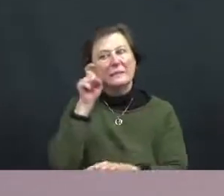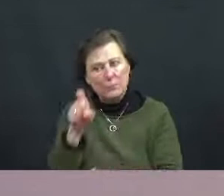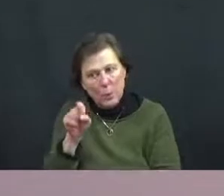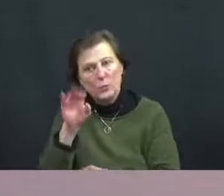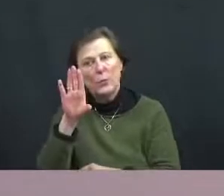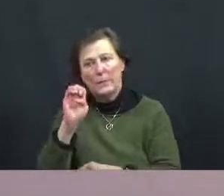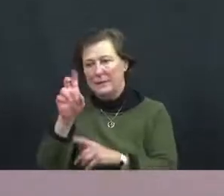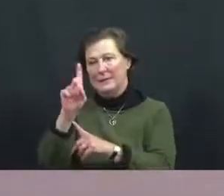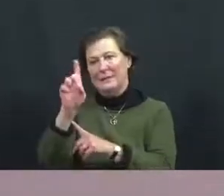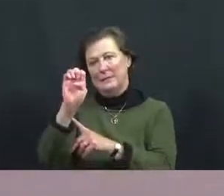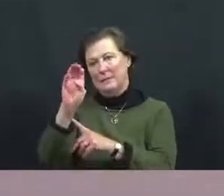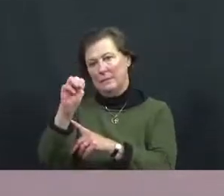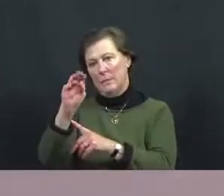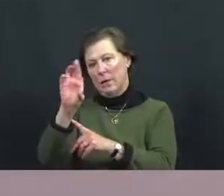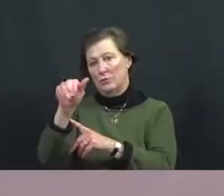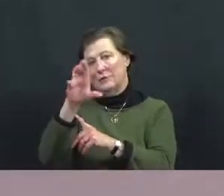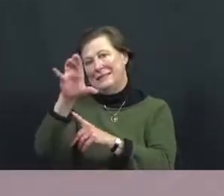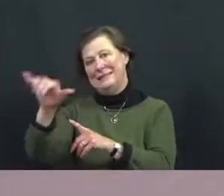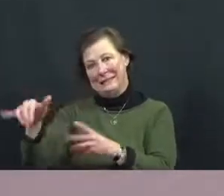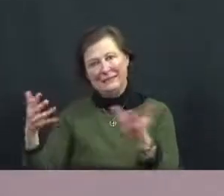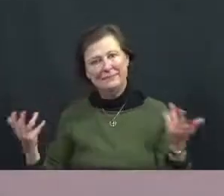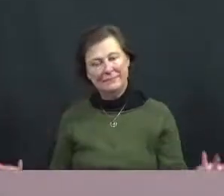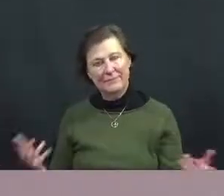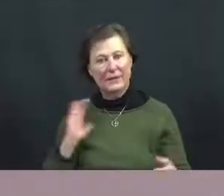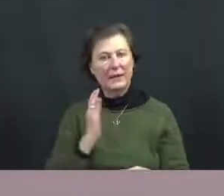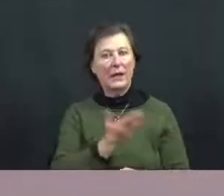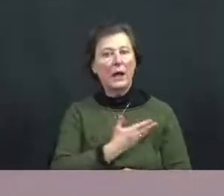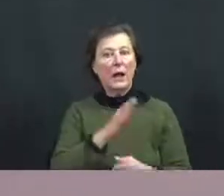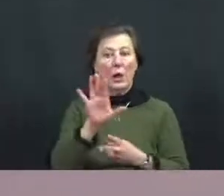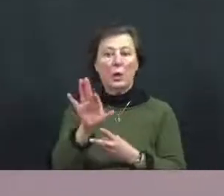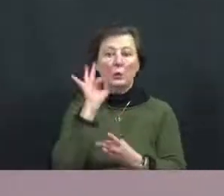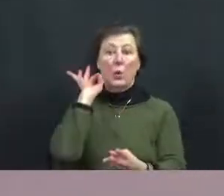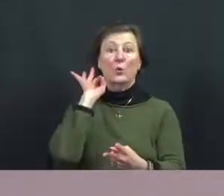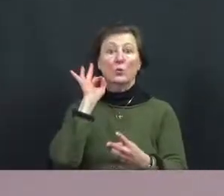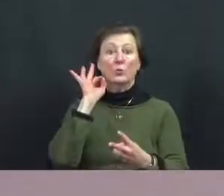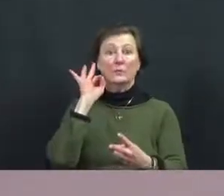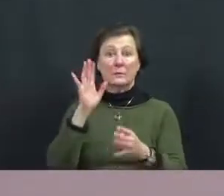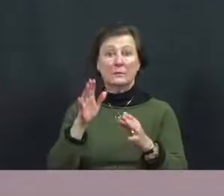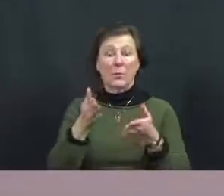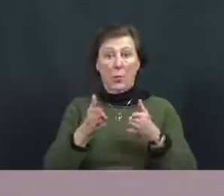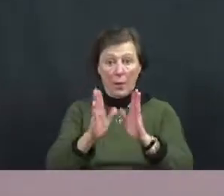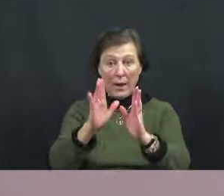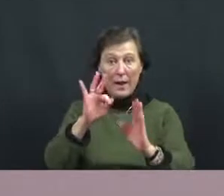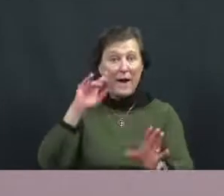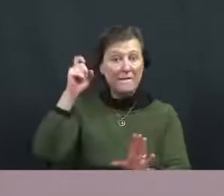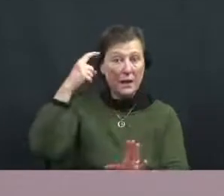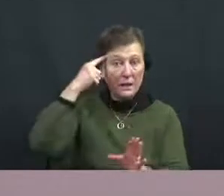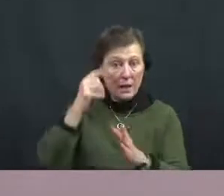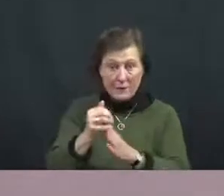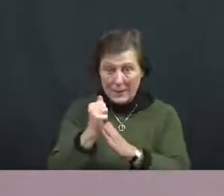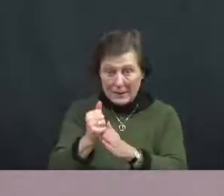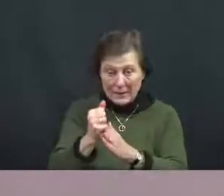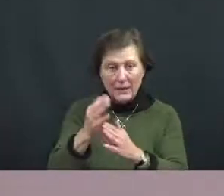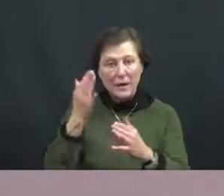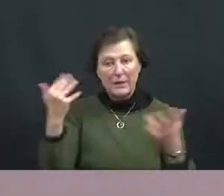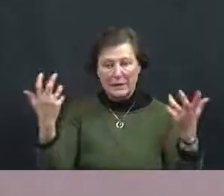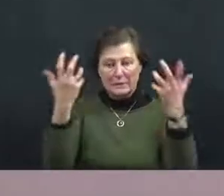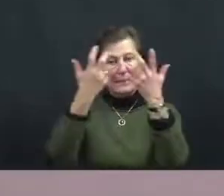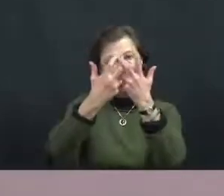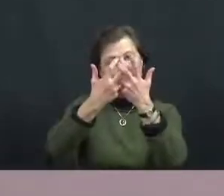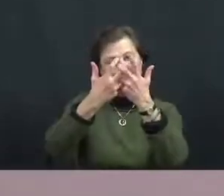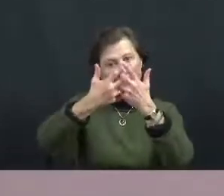democracy. It's our chosen form of governance because it is congruent with our